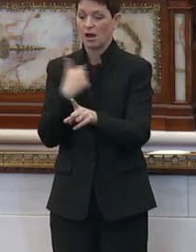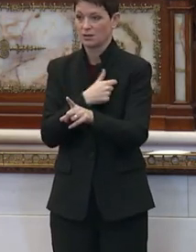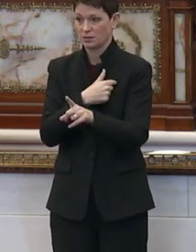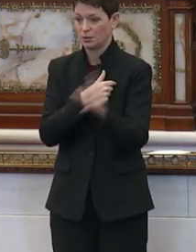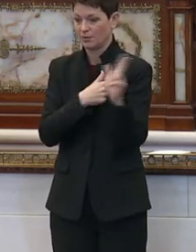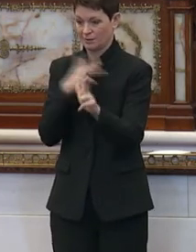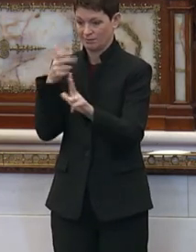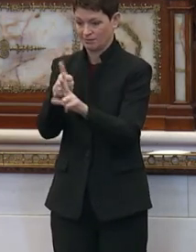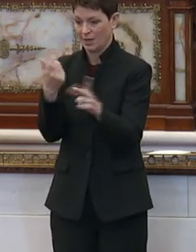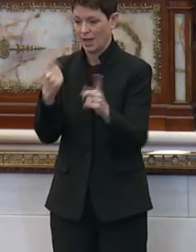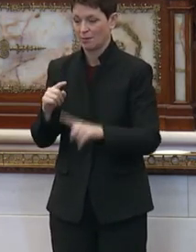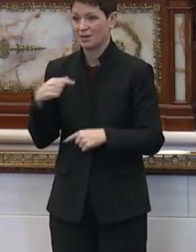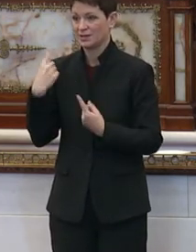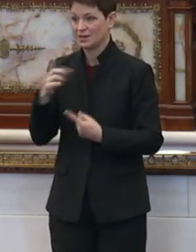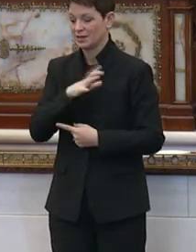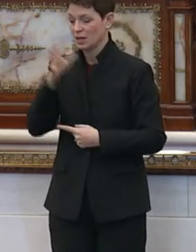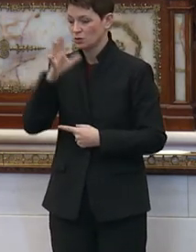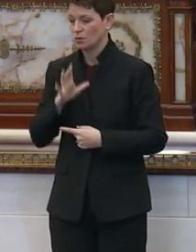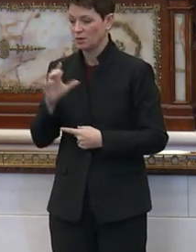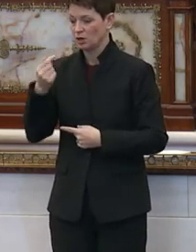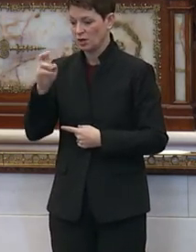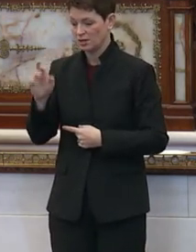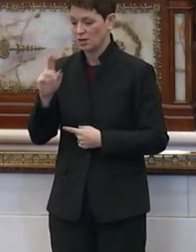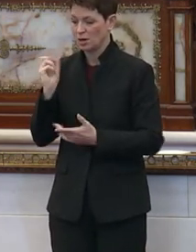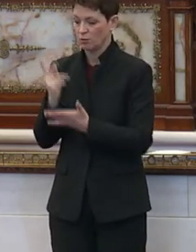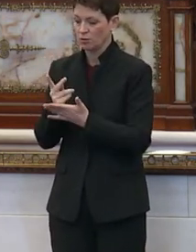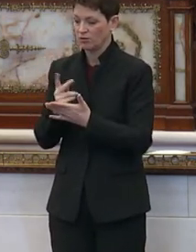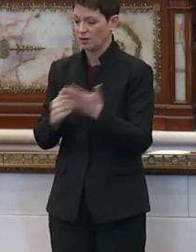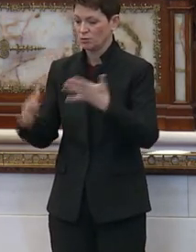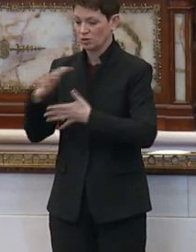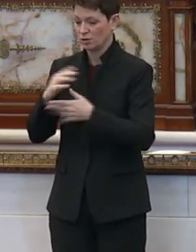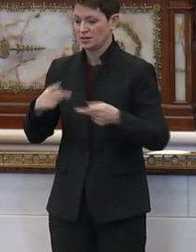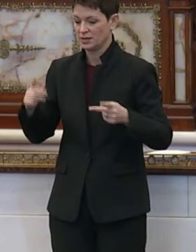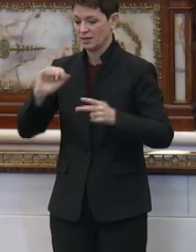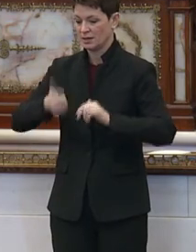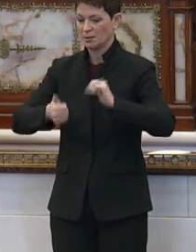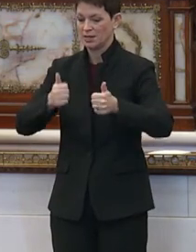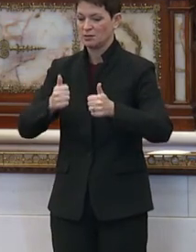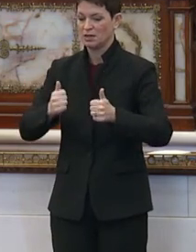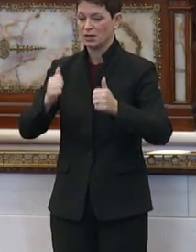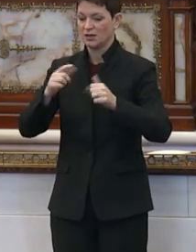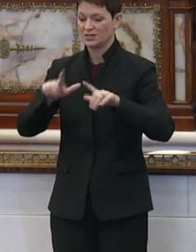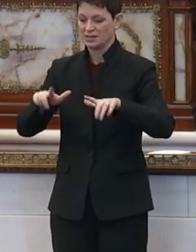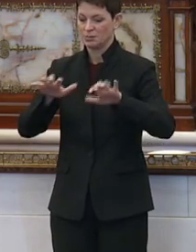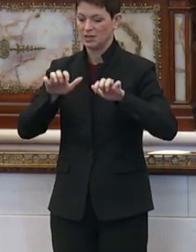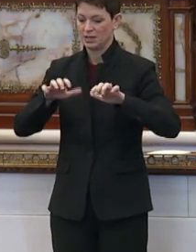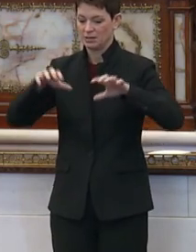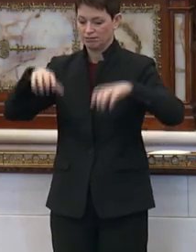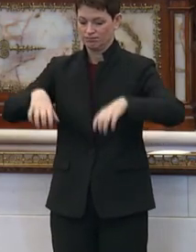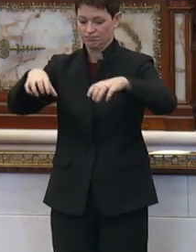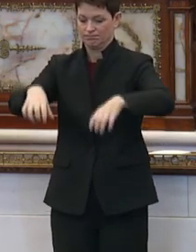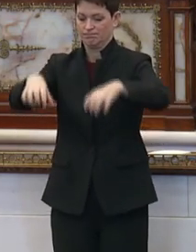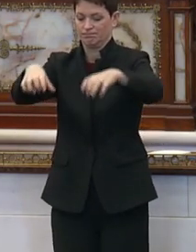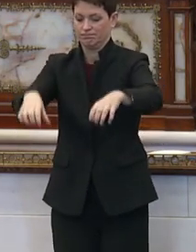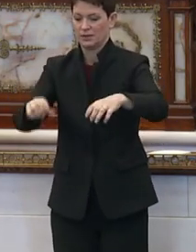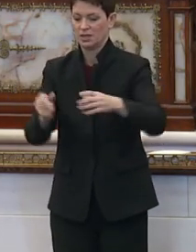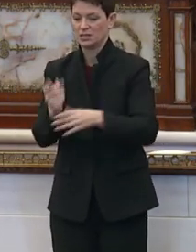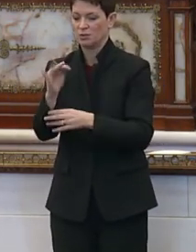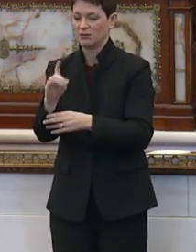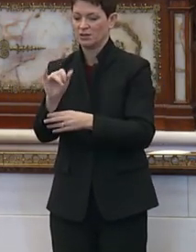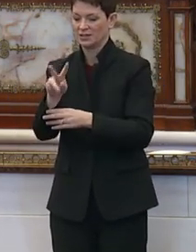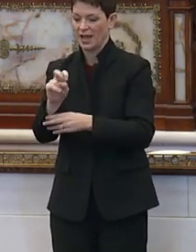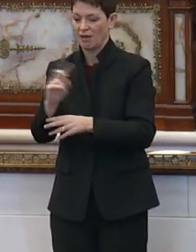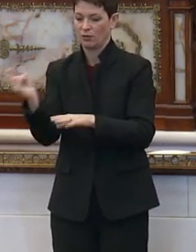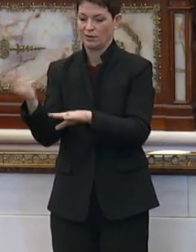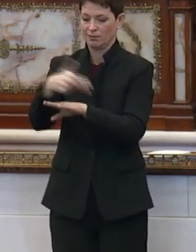then, Councilmember Gaudier worked hard to approve and prioritize the placement of speed cushions on several blocks of Springfield Avenue where the